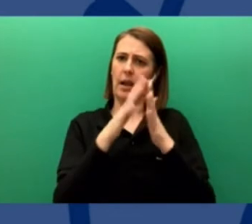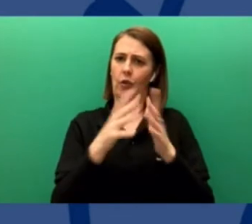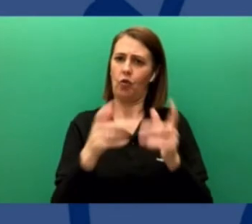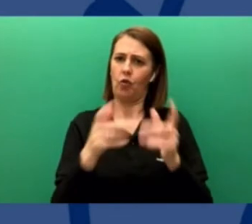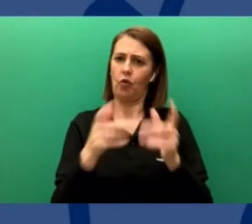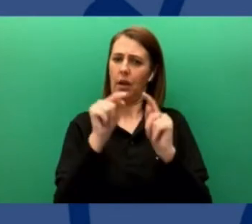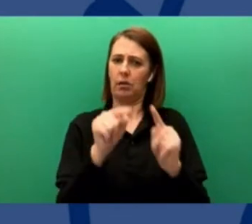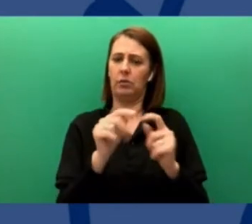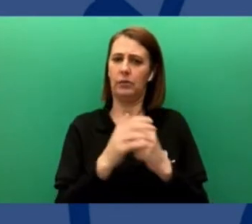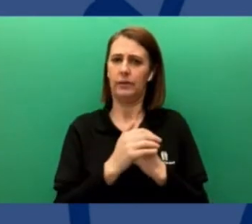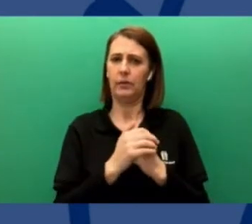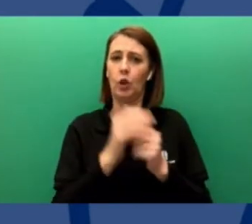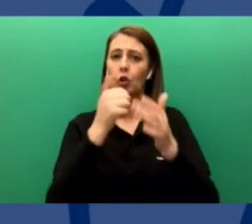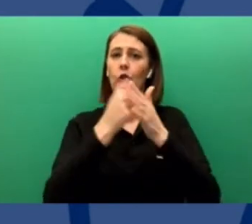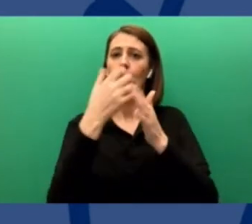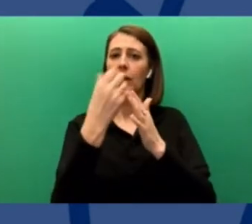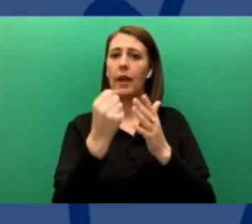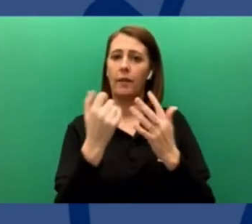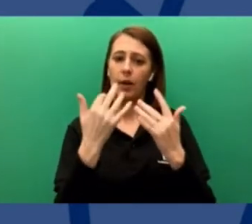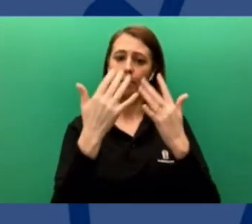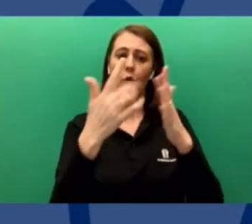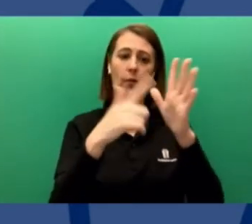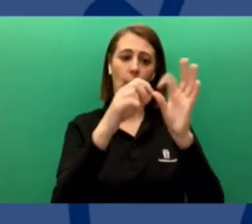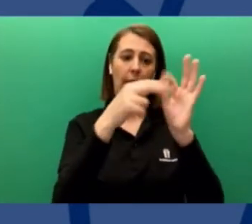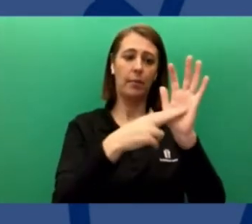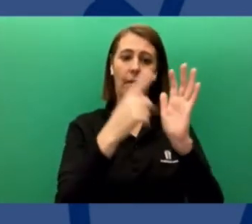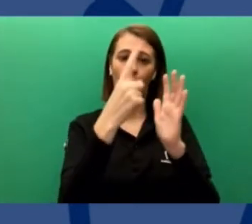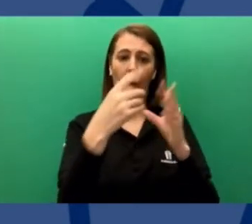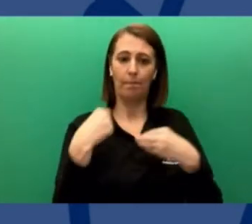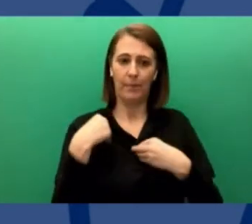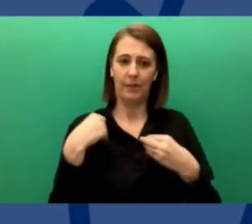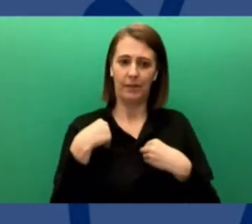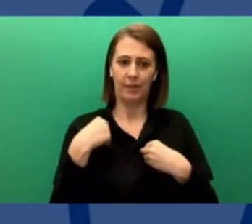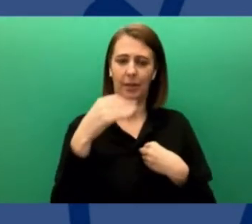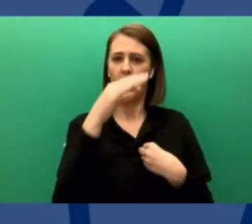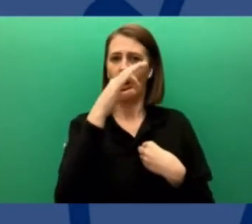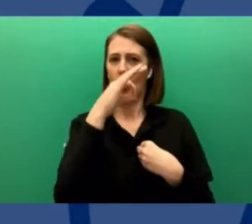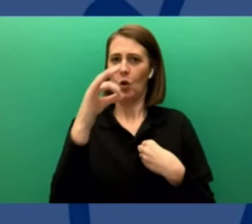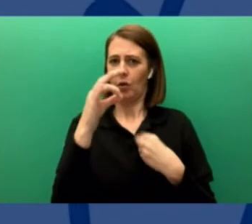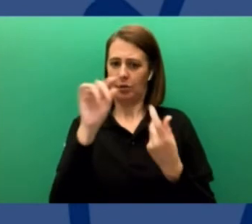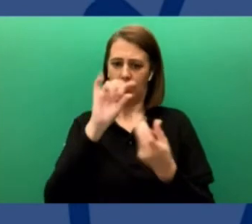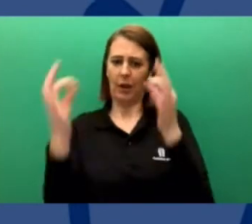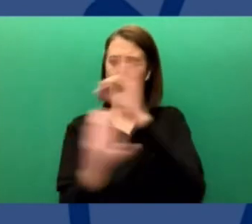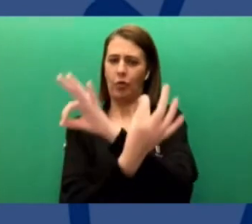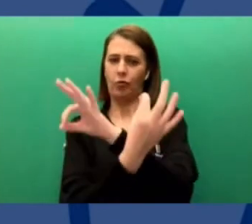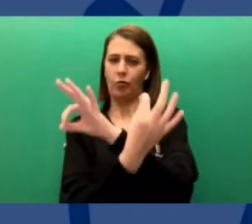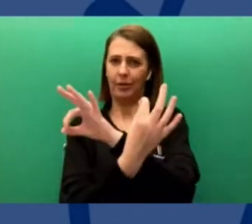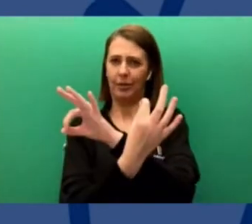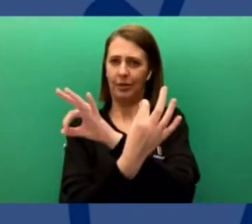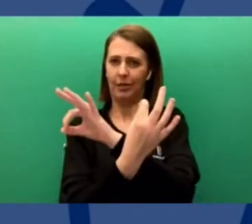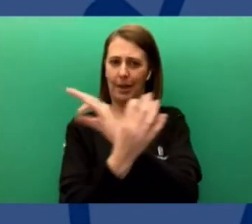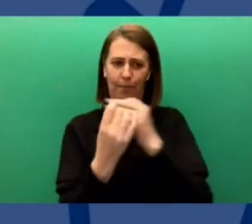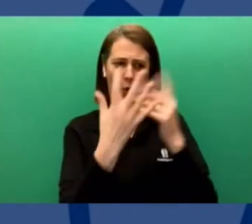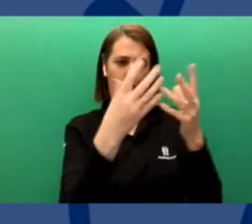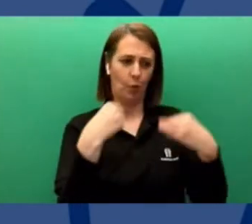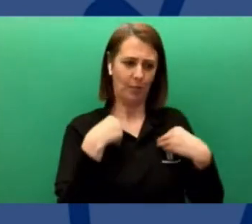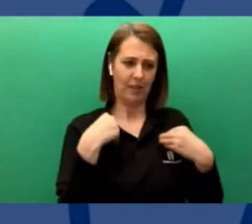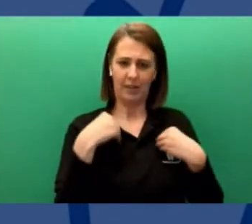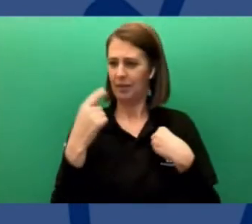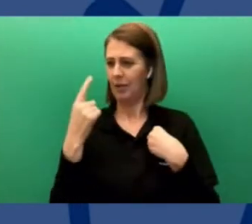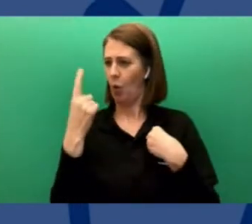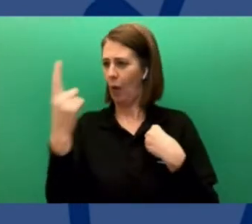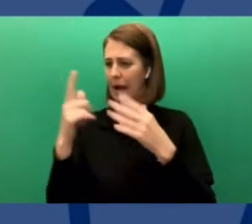you normally have multiple ABNs for one business. Correct. Not the the idea other that way you have multiple businesses for one ABN is quite unusual. So